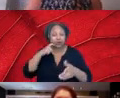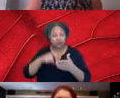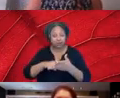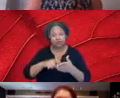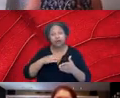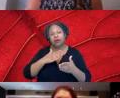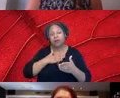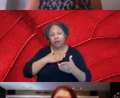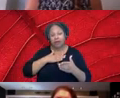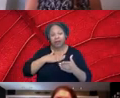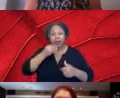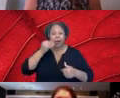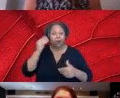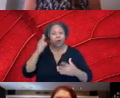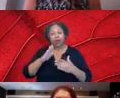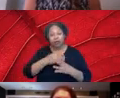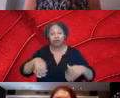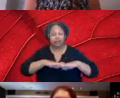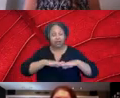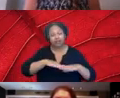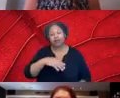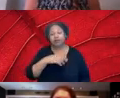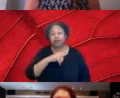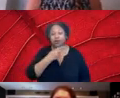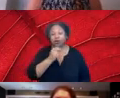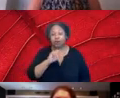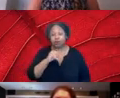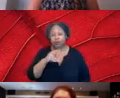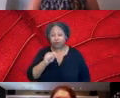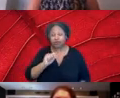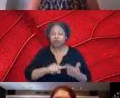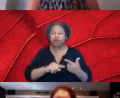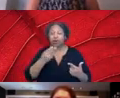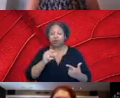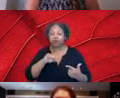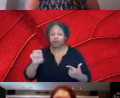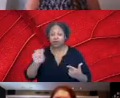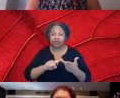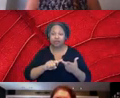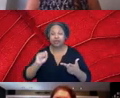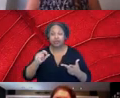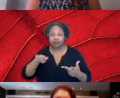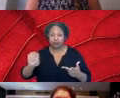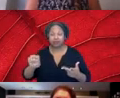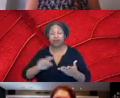of the Huron-Wendat, the Anishinaabe Nation, the Haudenosaunee Confederacy, and the Mississaugas of the Credit First Nation.